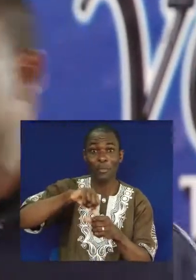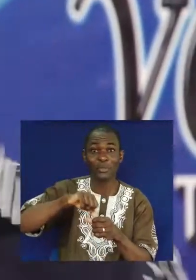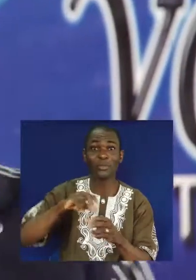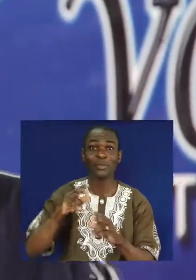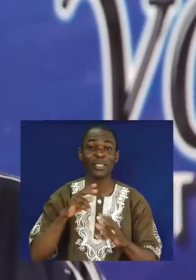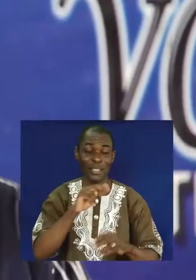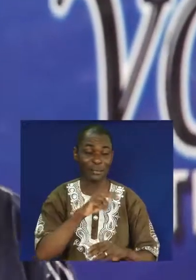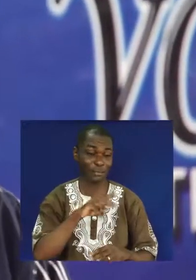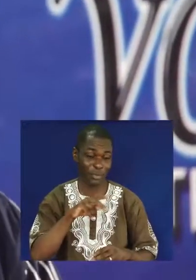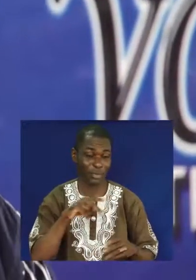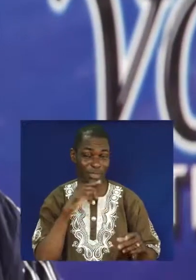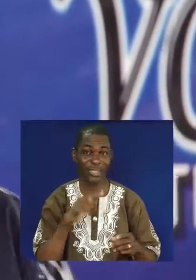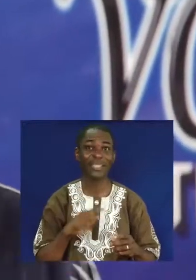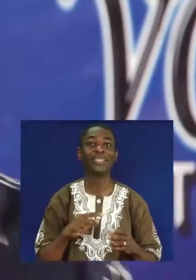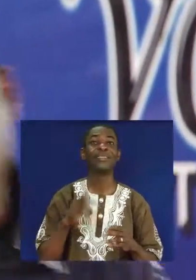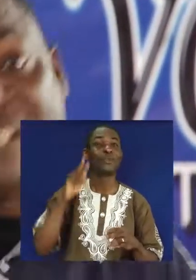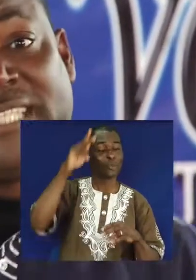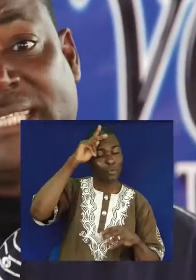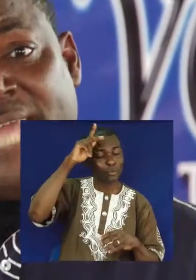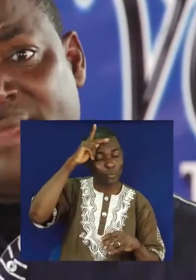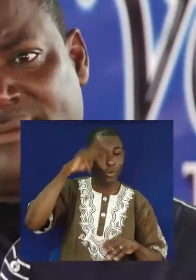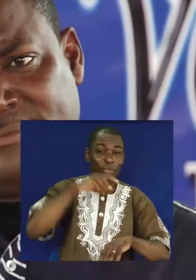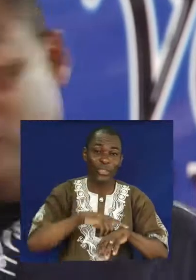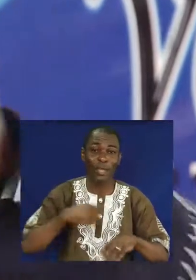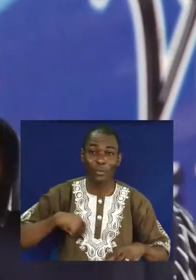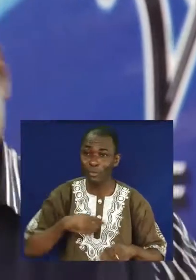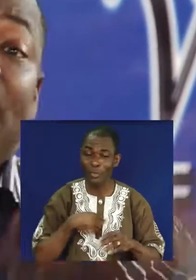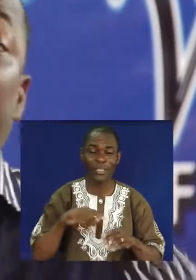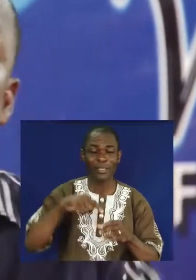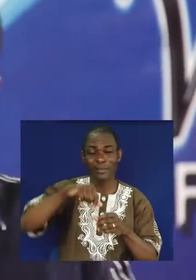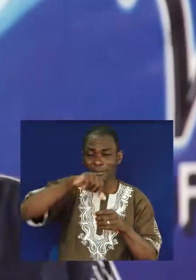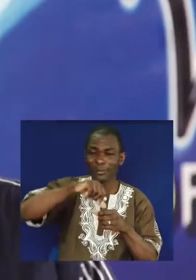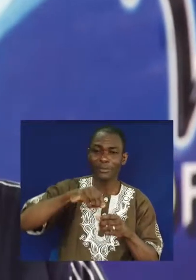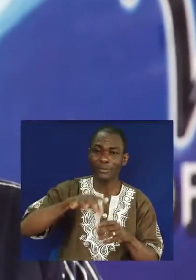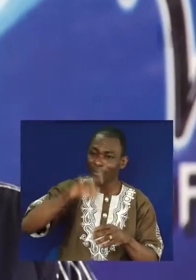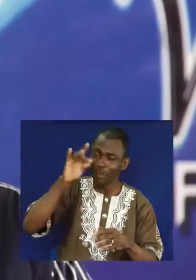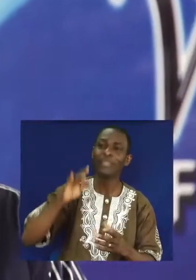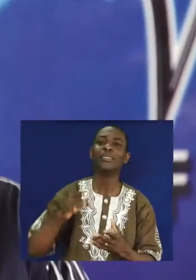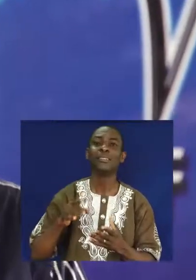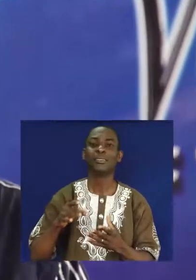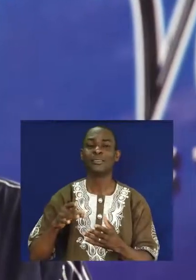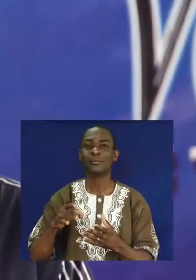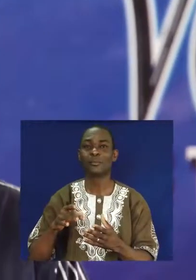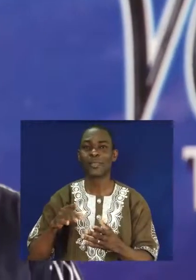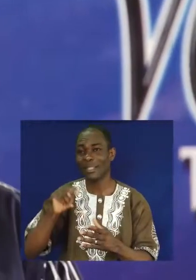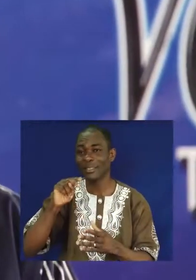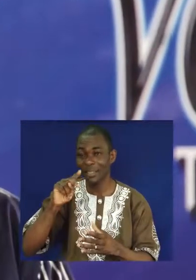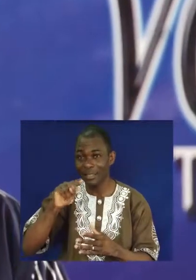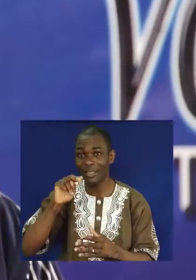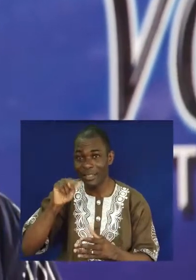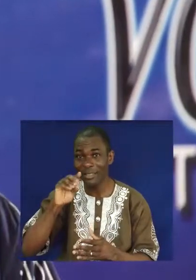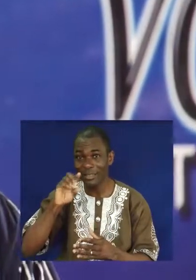the day, petrol stations, now you can fill stations, no, meaning now your politicians, and yeah. Between NDC and MPP, you need no cry and for